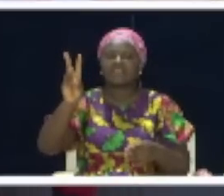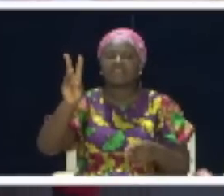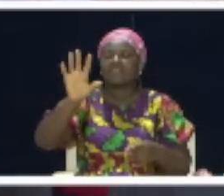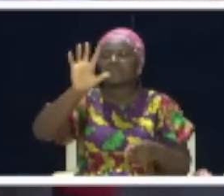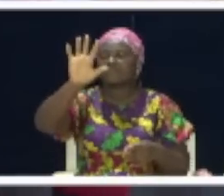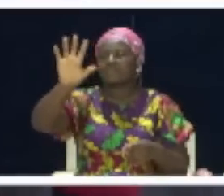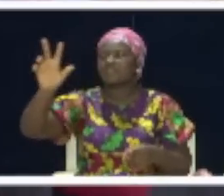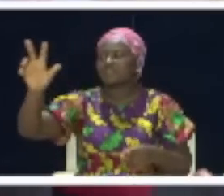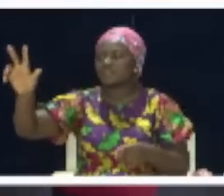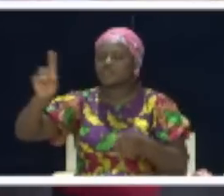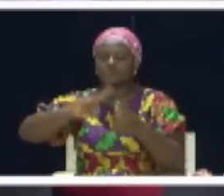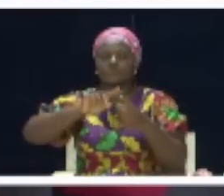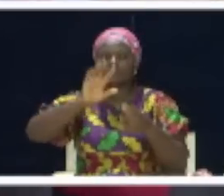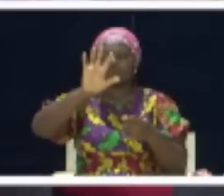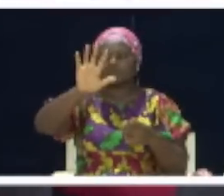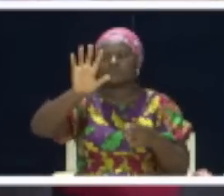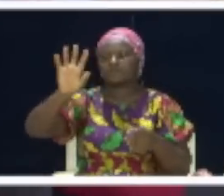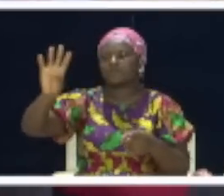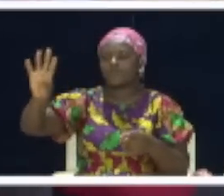53 to